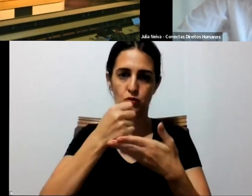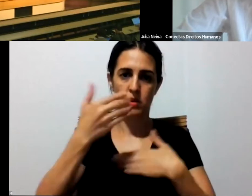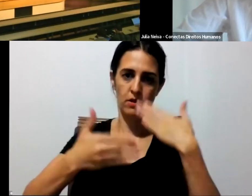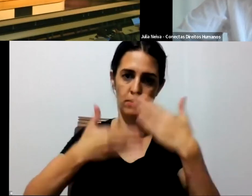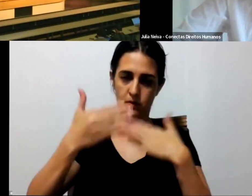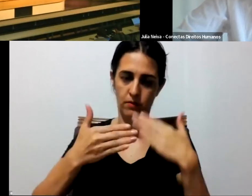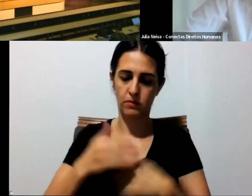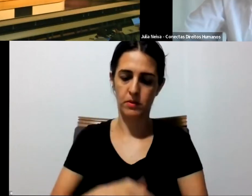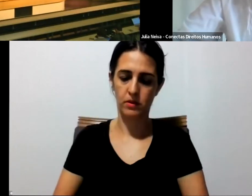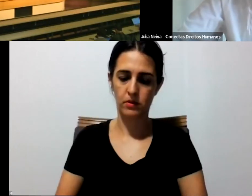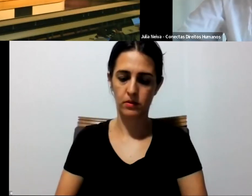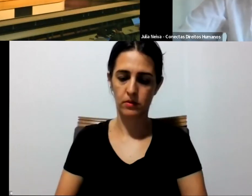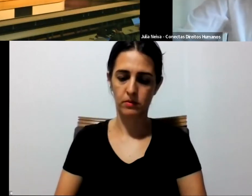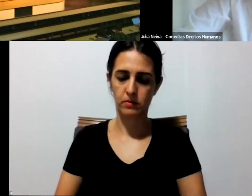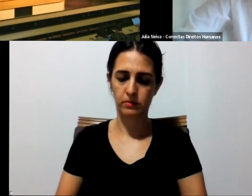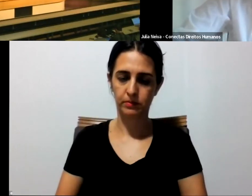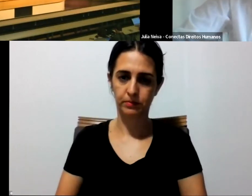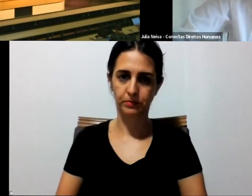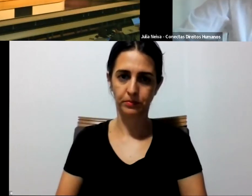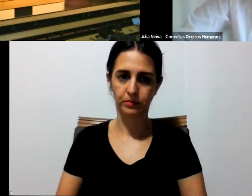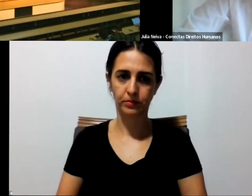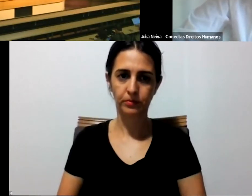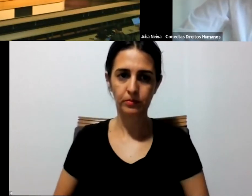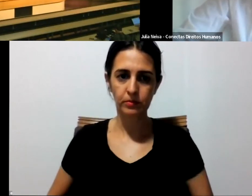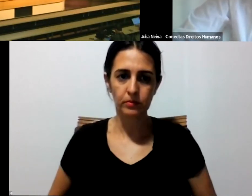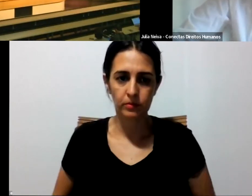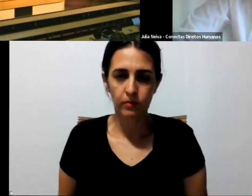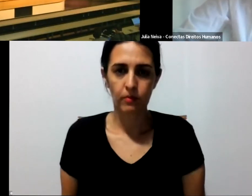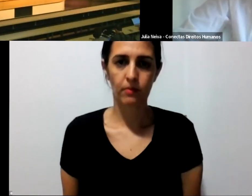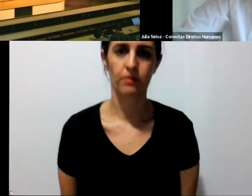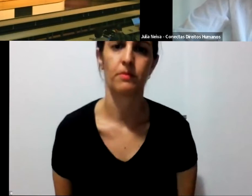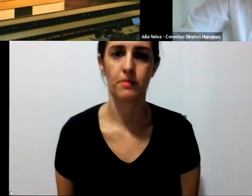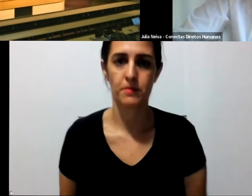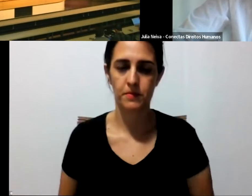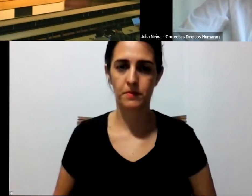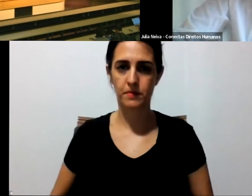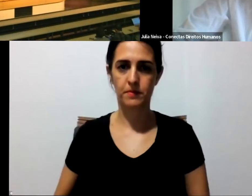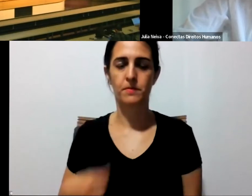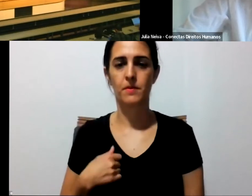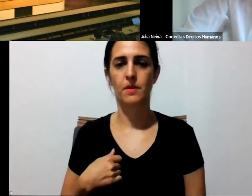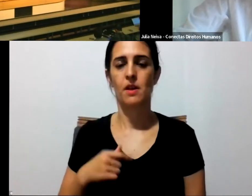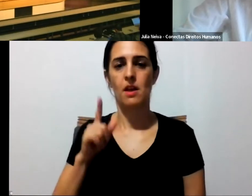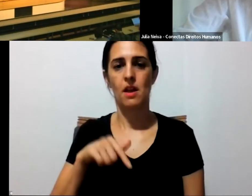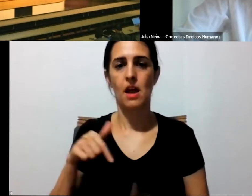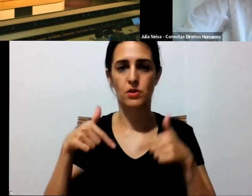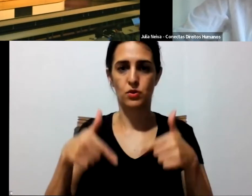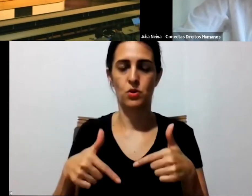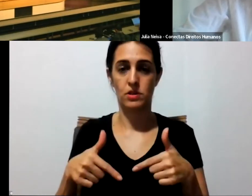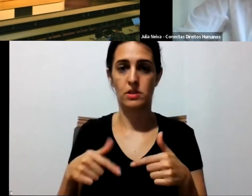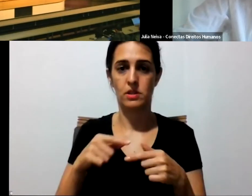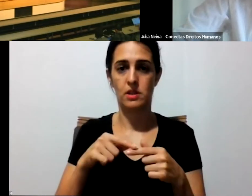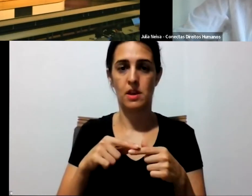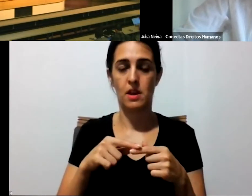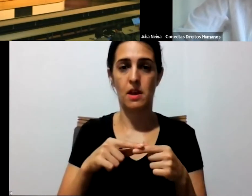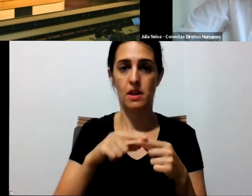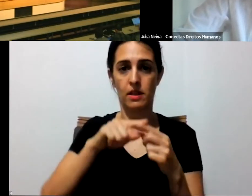be a member of that committee, you need to have a policy and resources that are used regularly according to